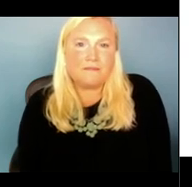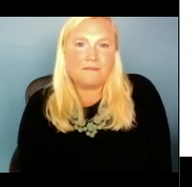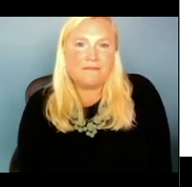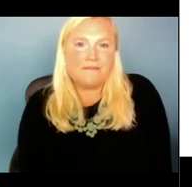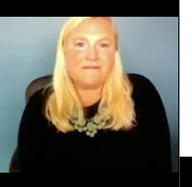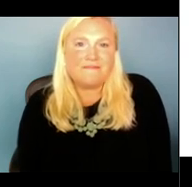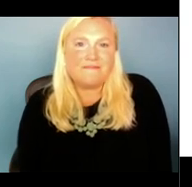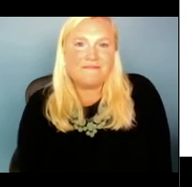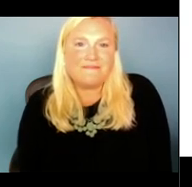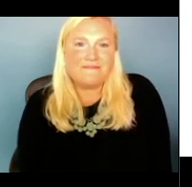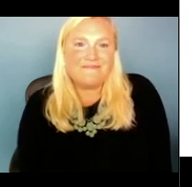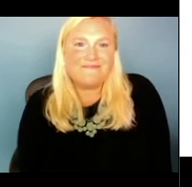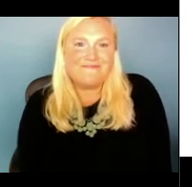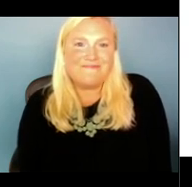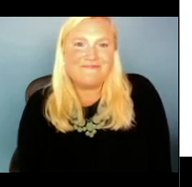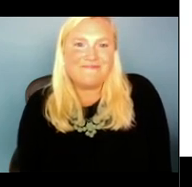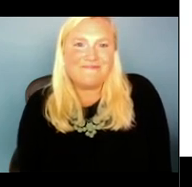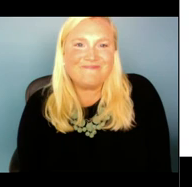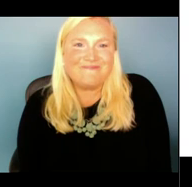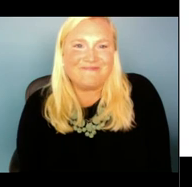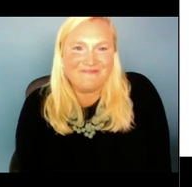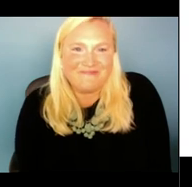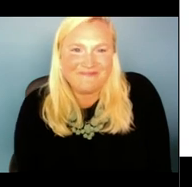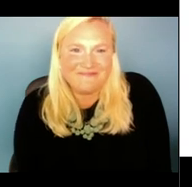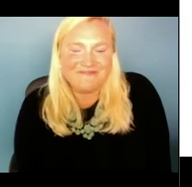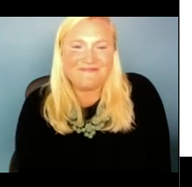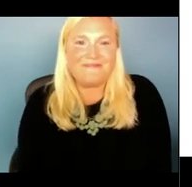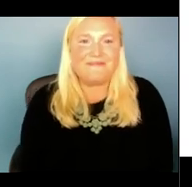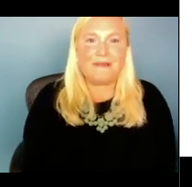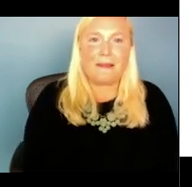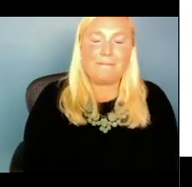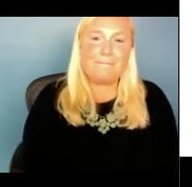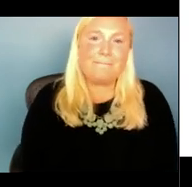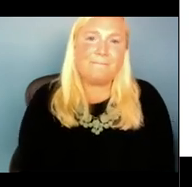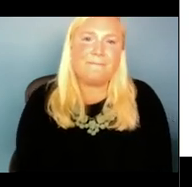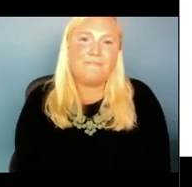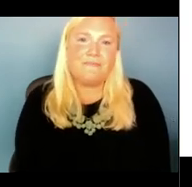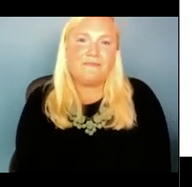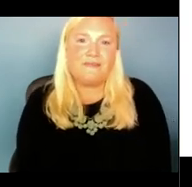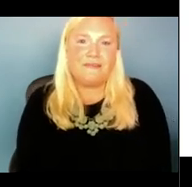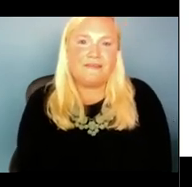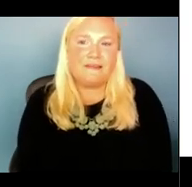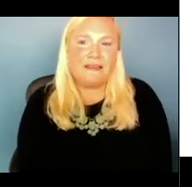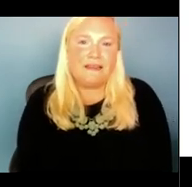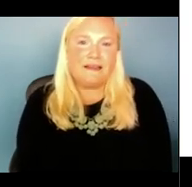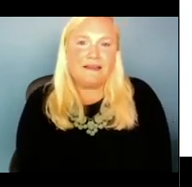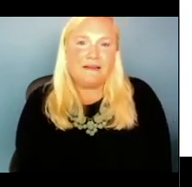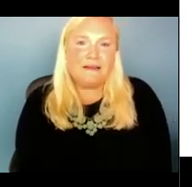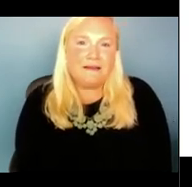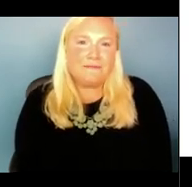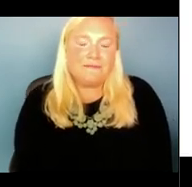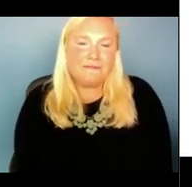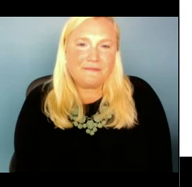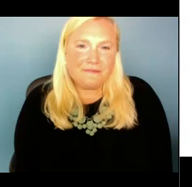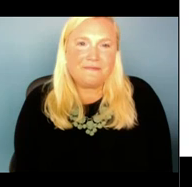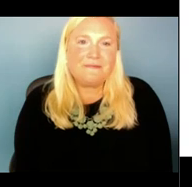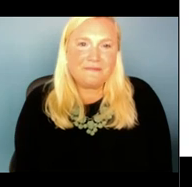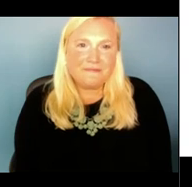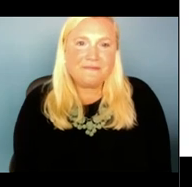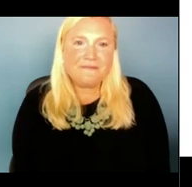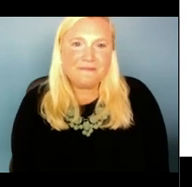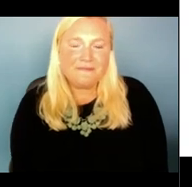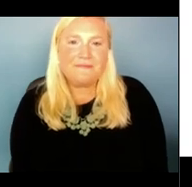person has a, did you hear their S? Oh my goodness, I can't. And I want to just say, well, wait a minute. Let's take a step back and